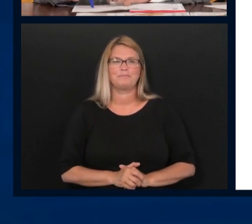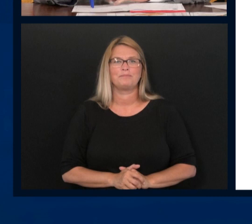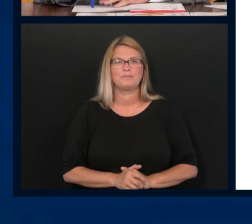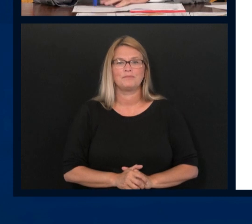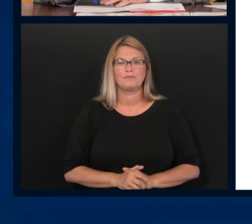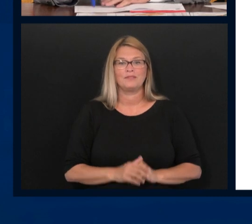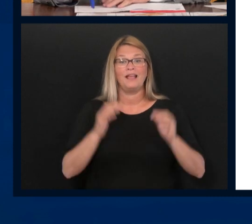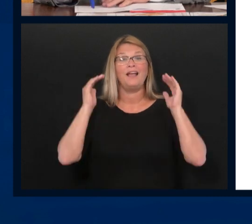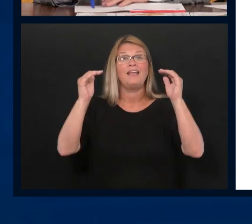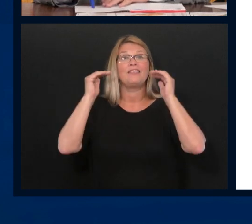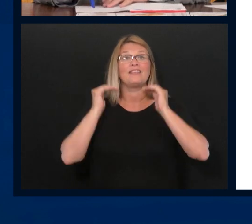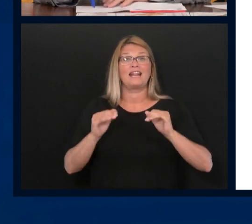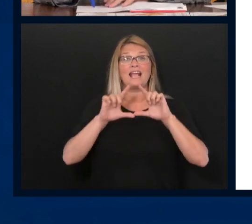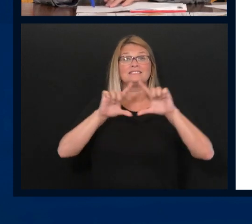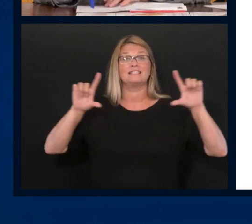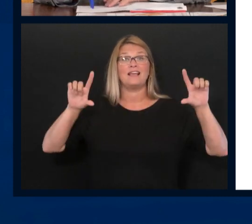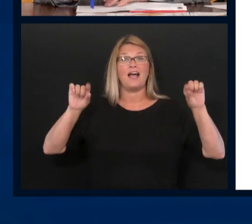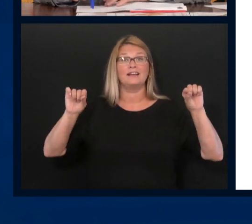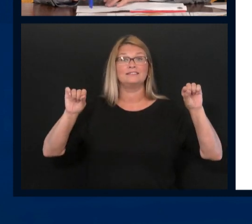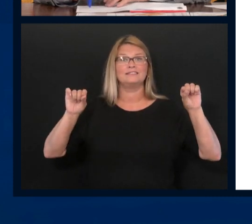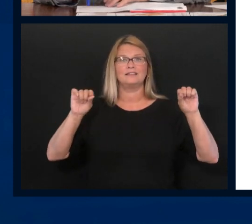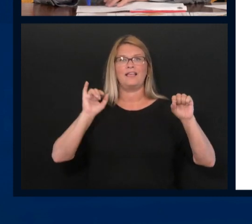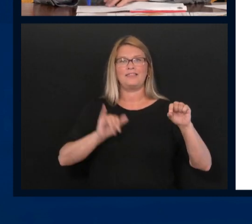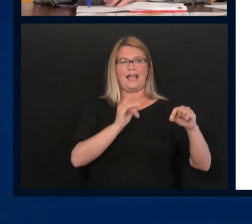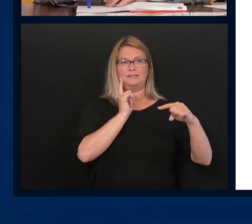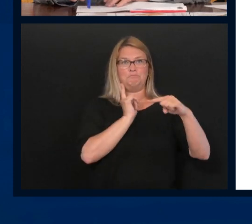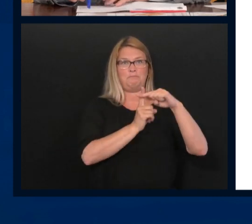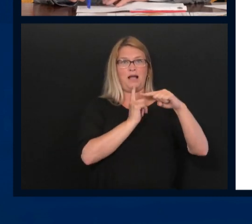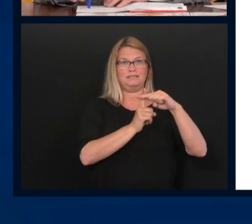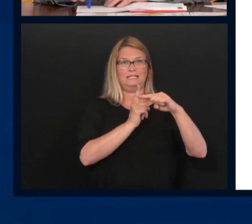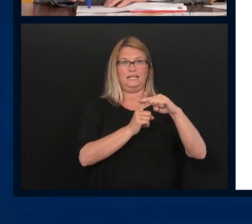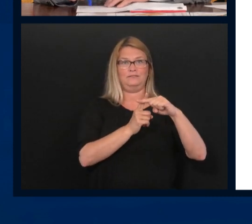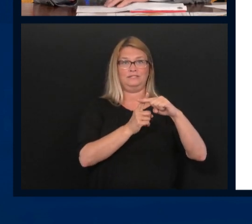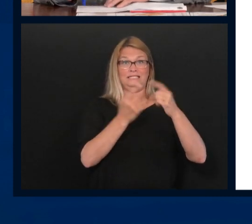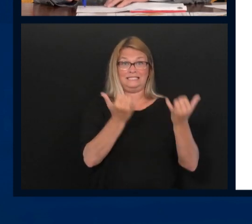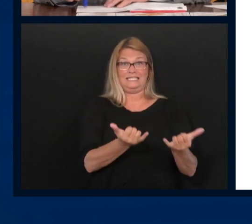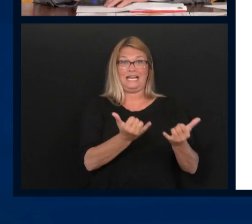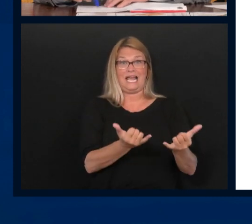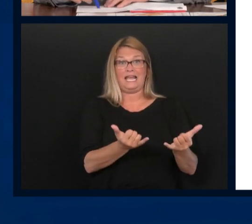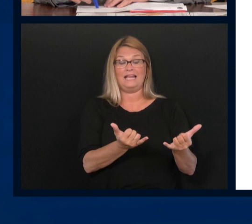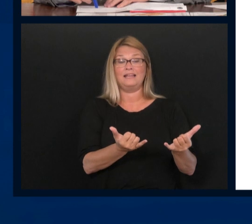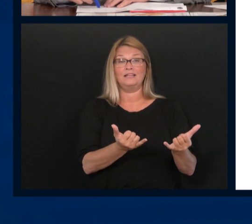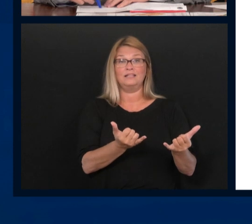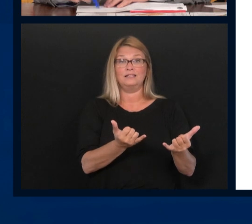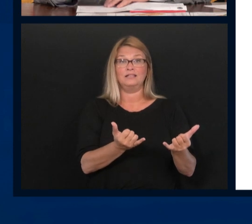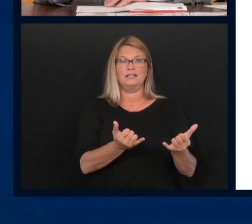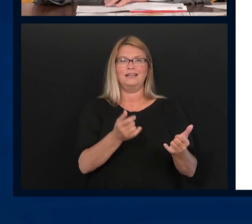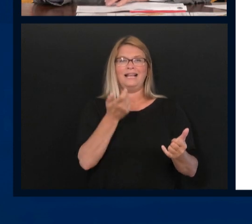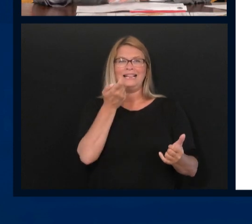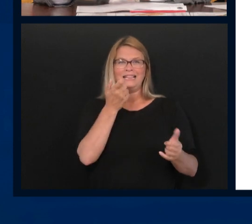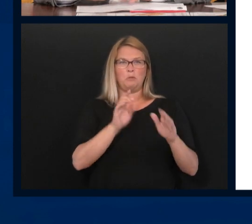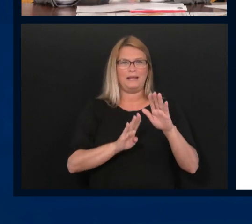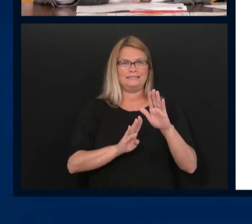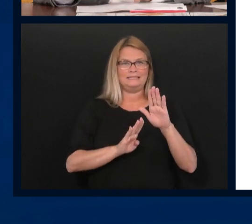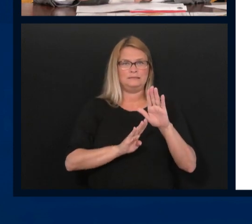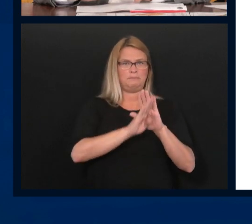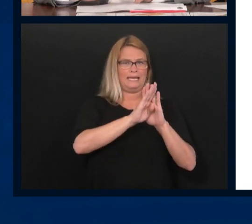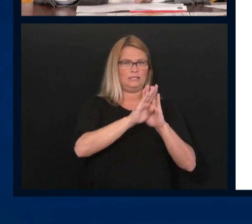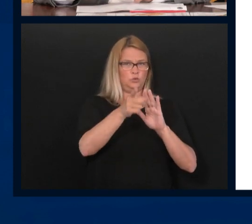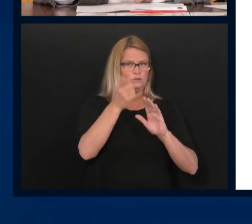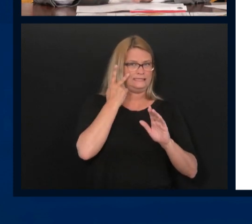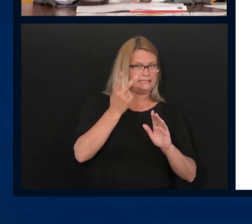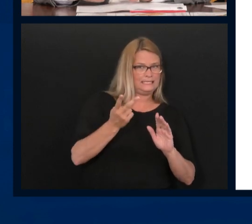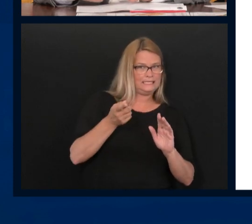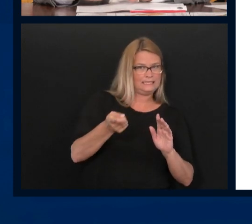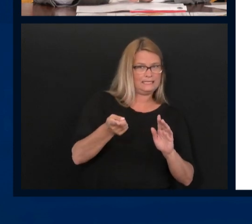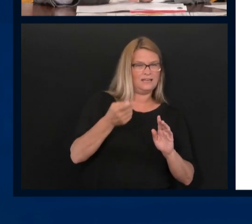The next line down is our positives of today, and it shows that spike, that one spike there, you